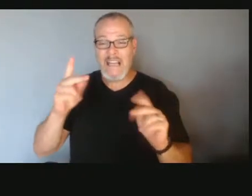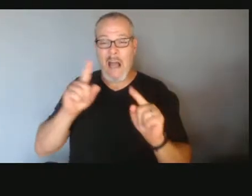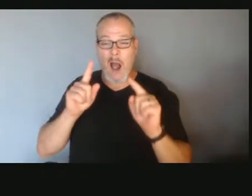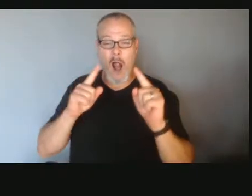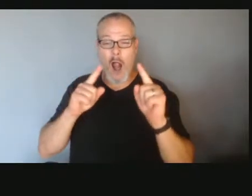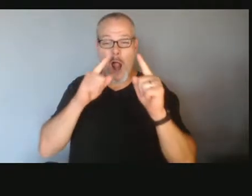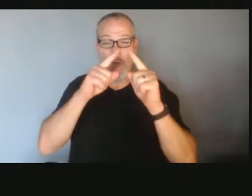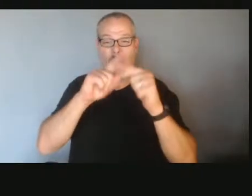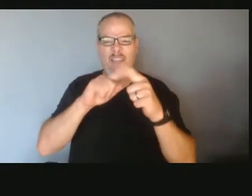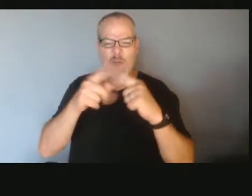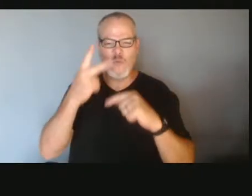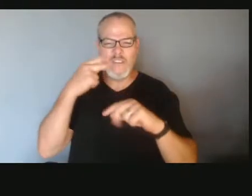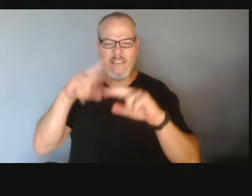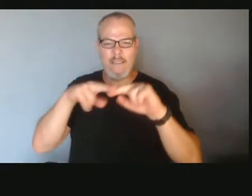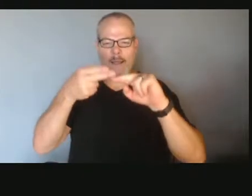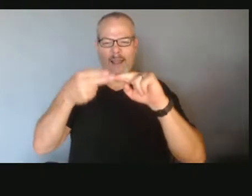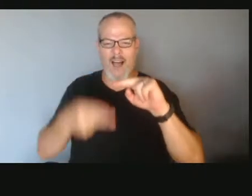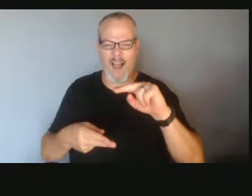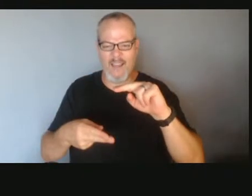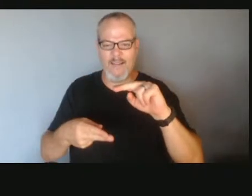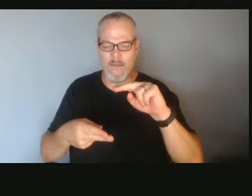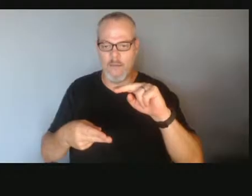we're not seeing that yet. It seems like we're still